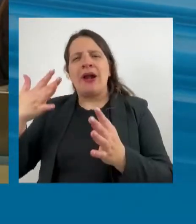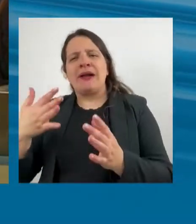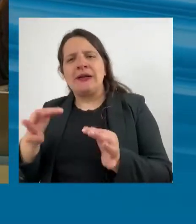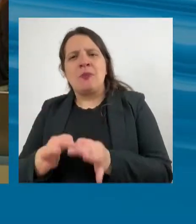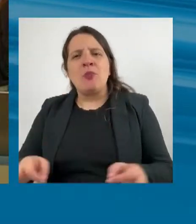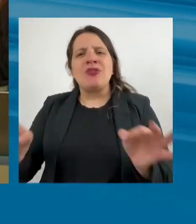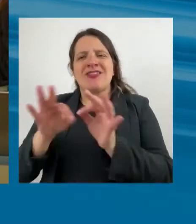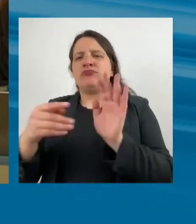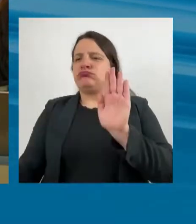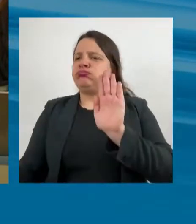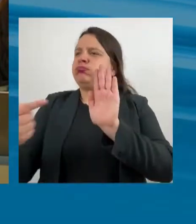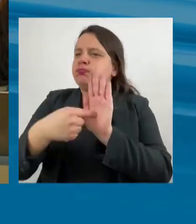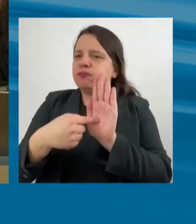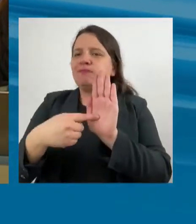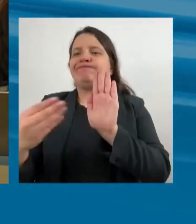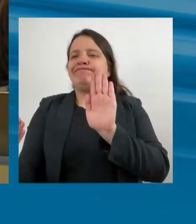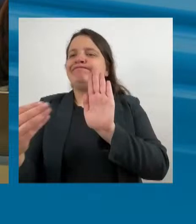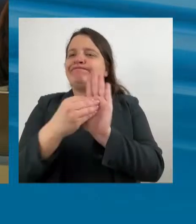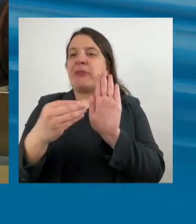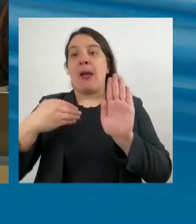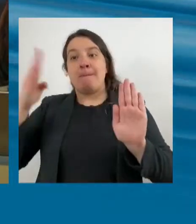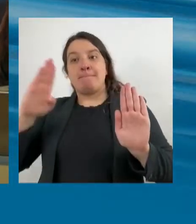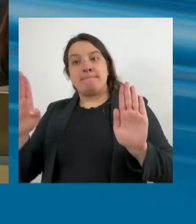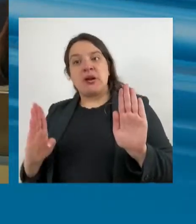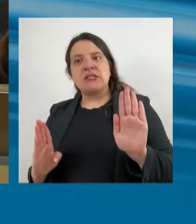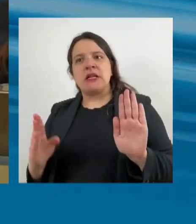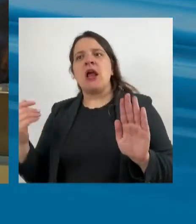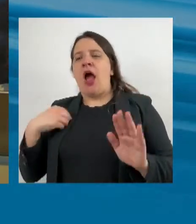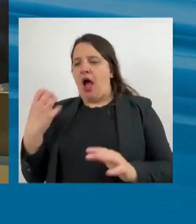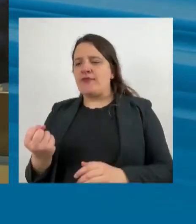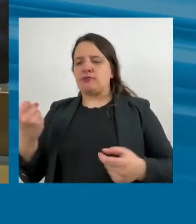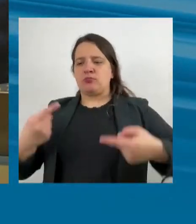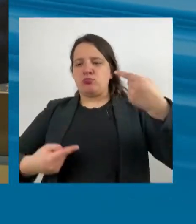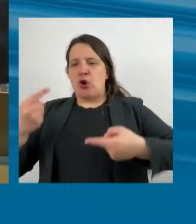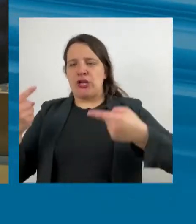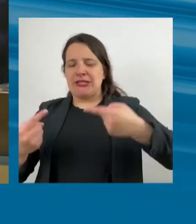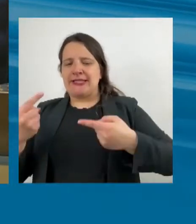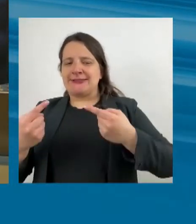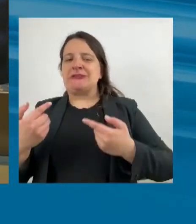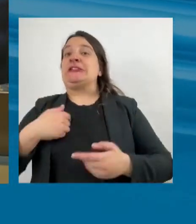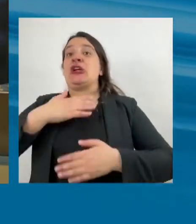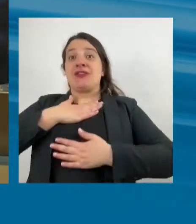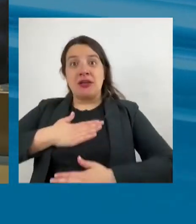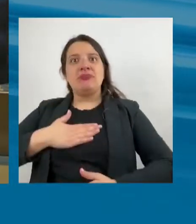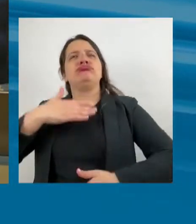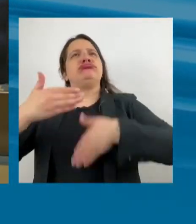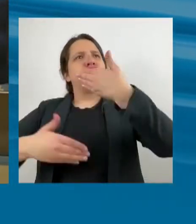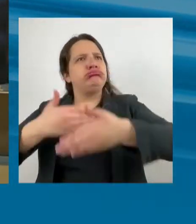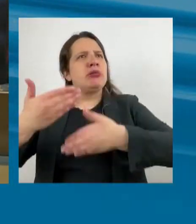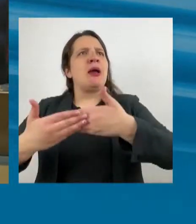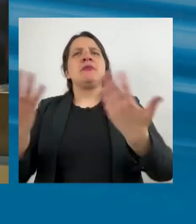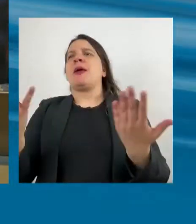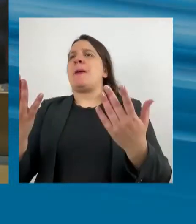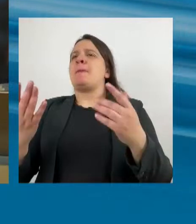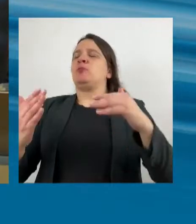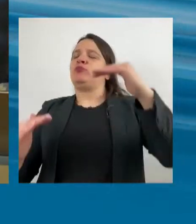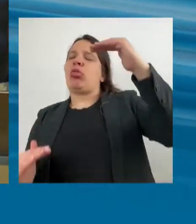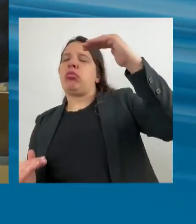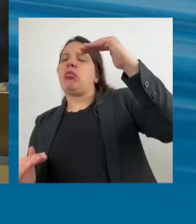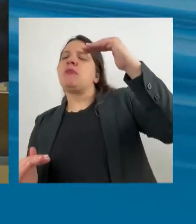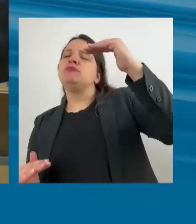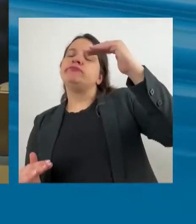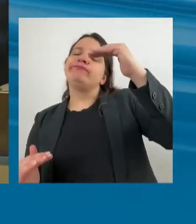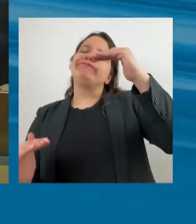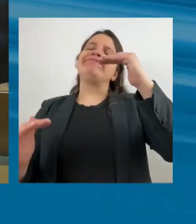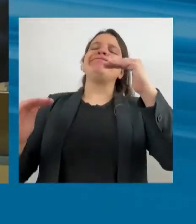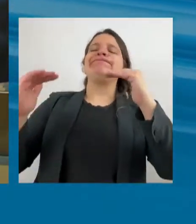this is something very present in the current administration of Brazil through its policies. It is not possible to move forward and to